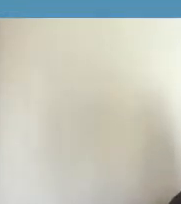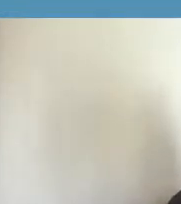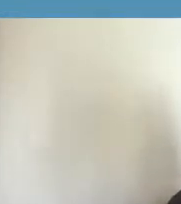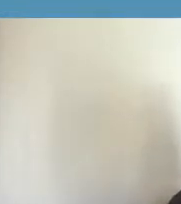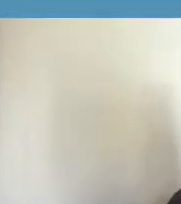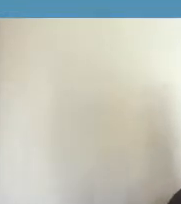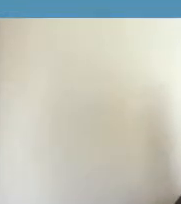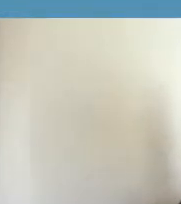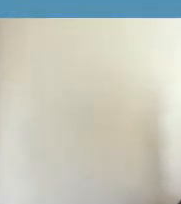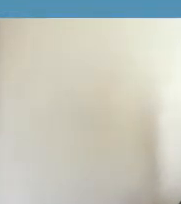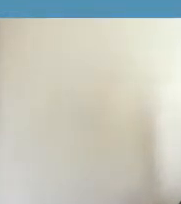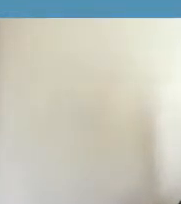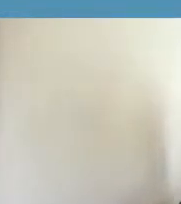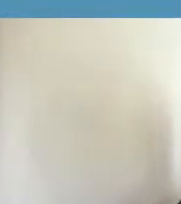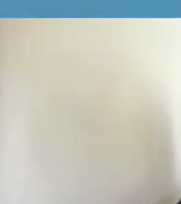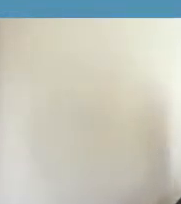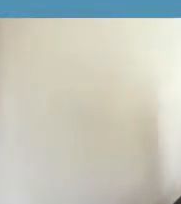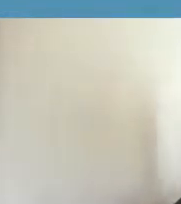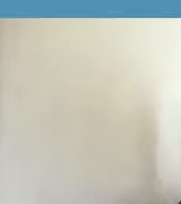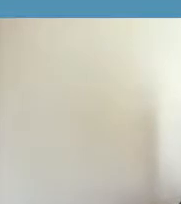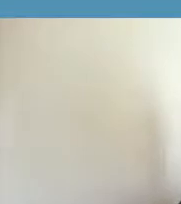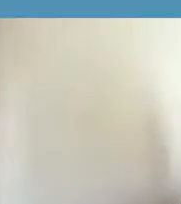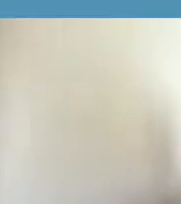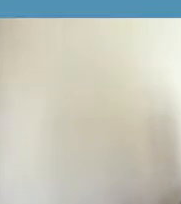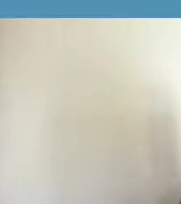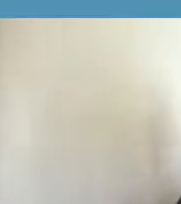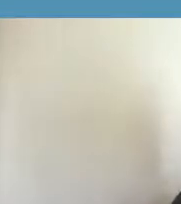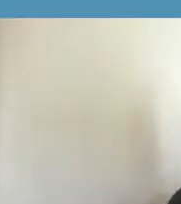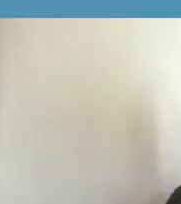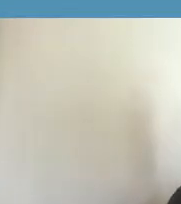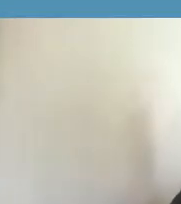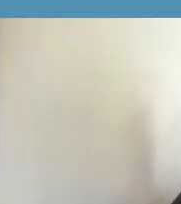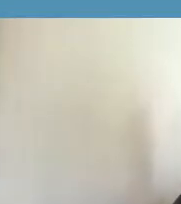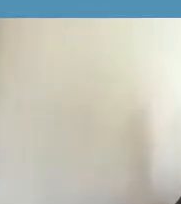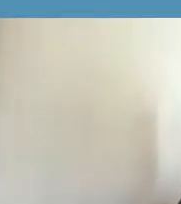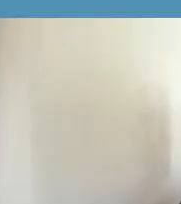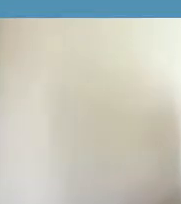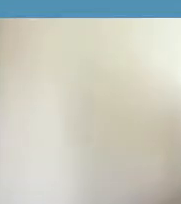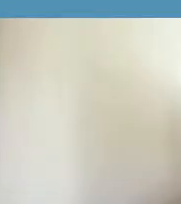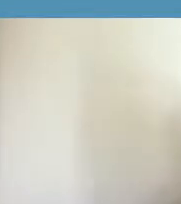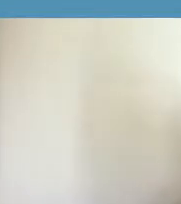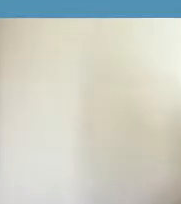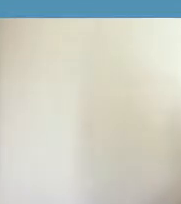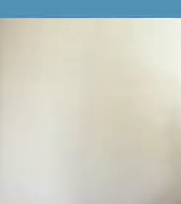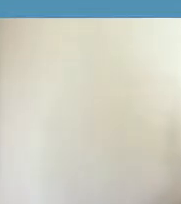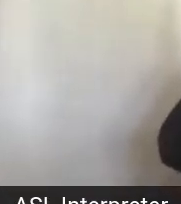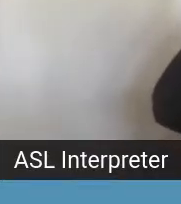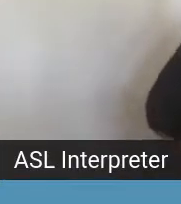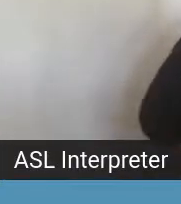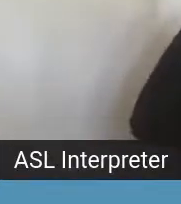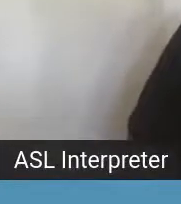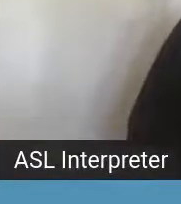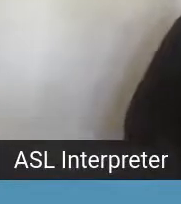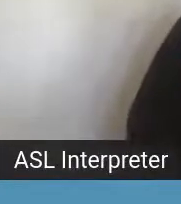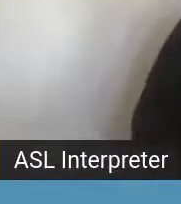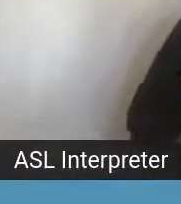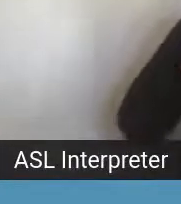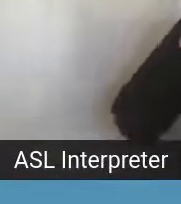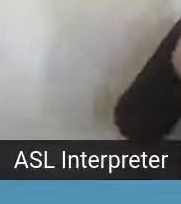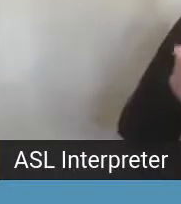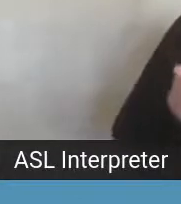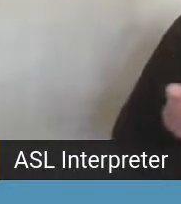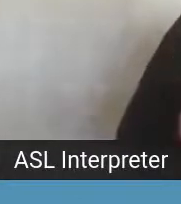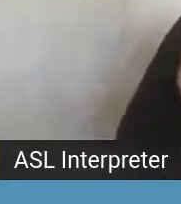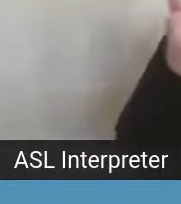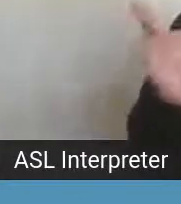I've enjoyed getting to know Dana, and I'm thankful for the time she has devoted to this session. Now I'm pleased to turn the floor over to Dana to begin our